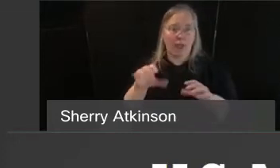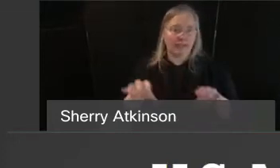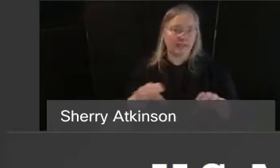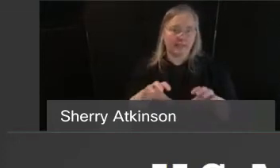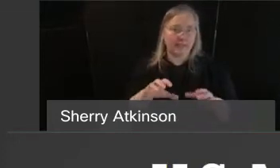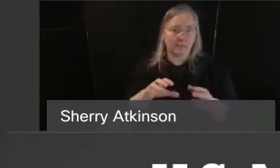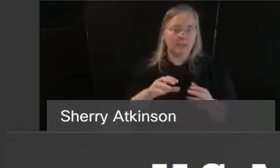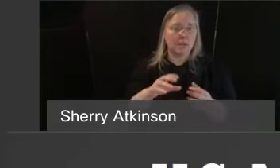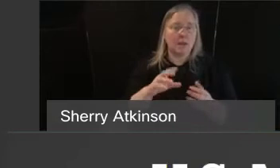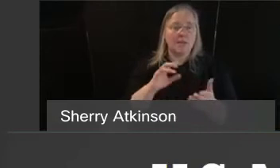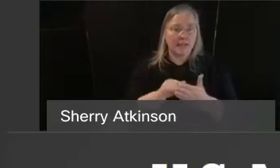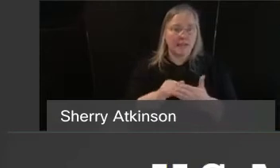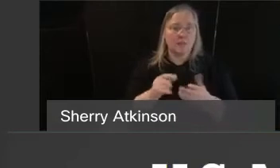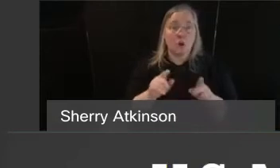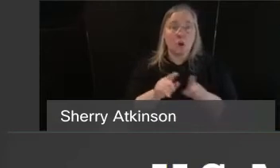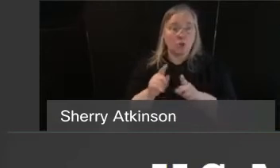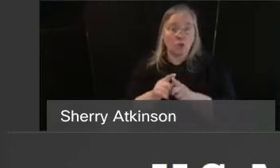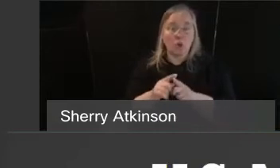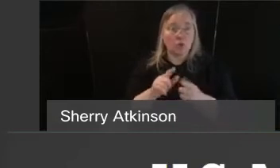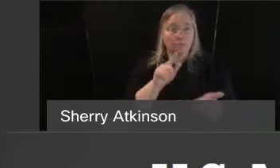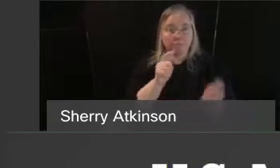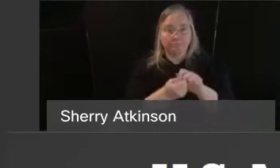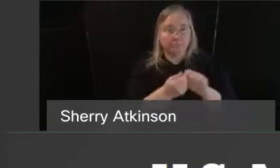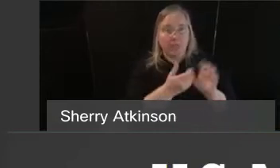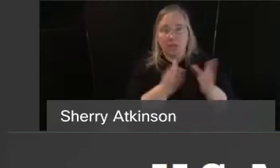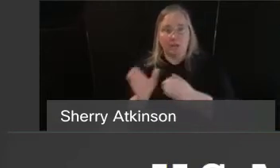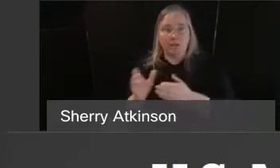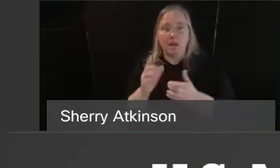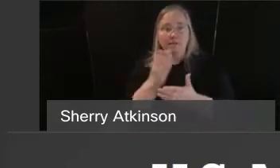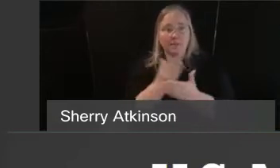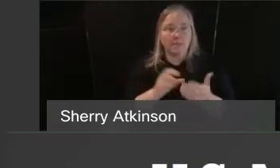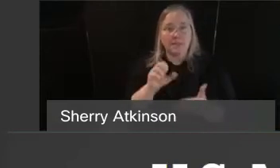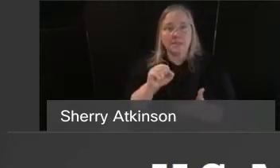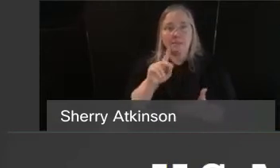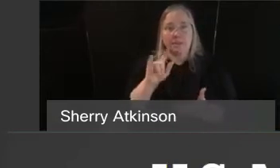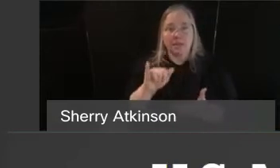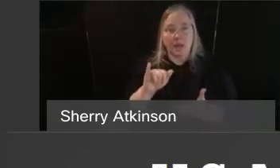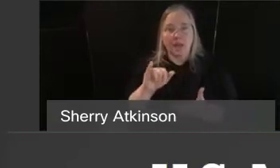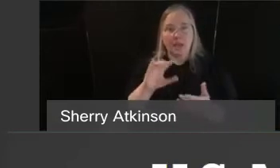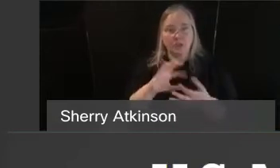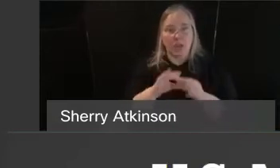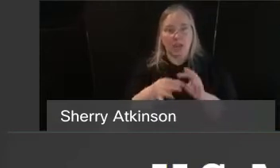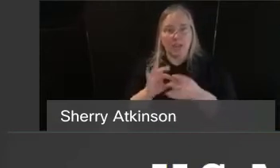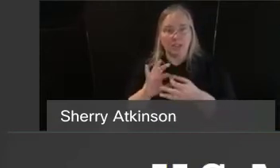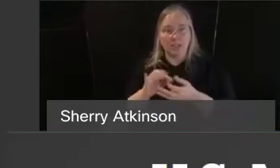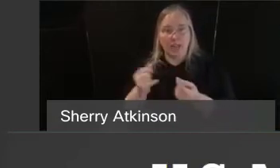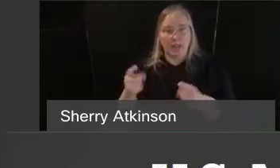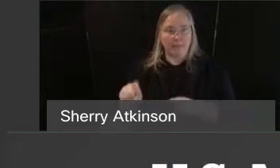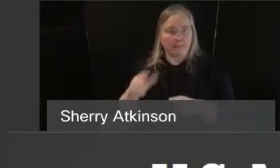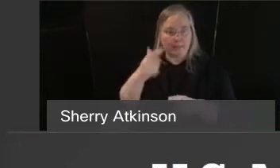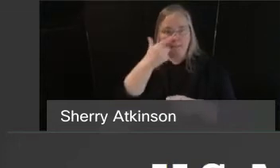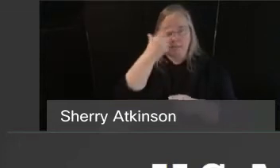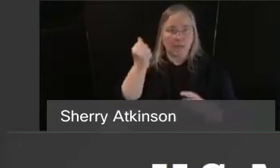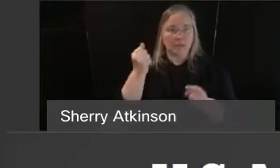the realignment of some of the supply chains that had to take place because of many of